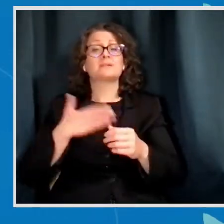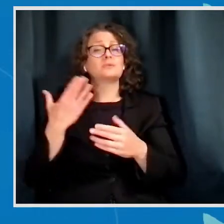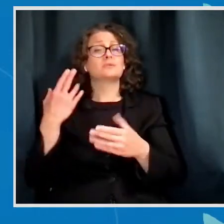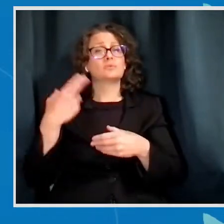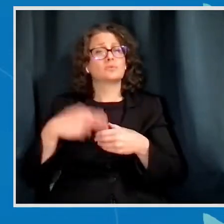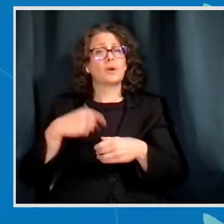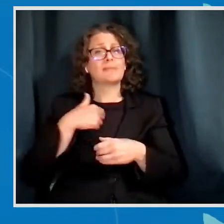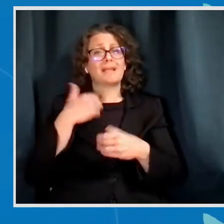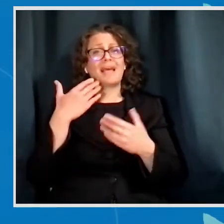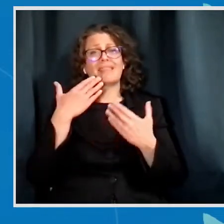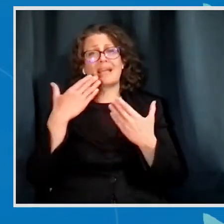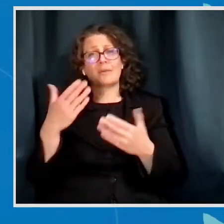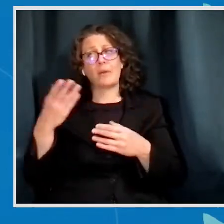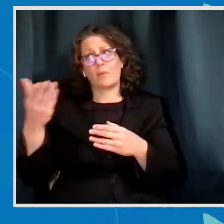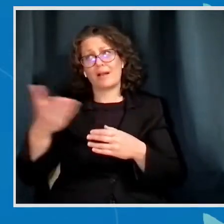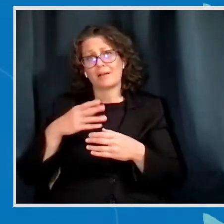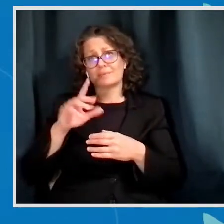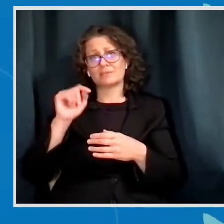Kami.